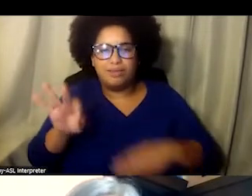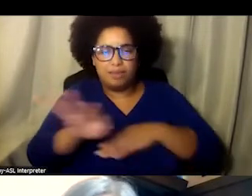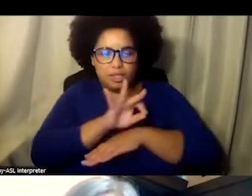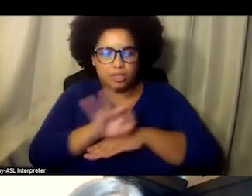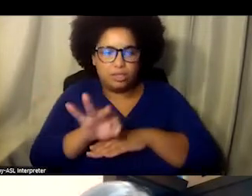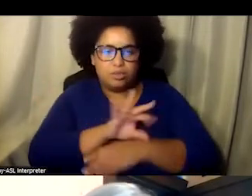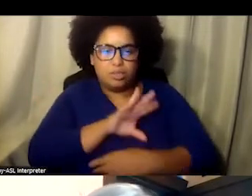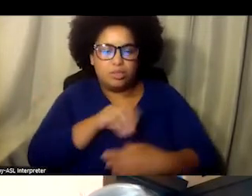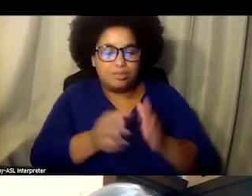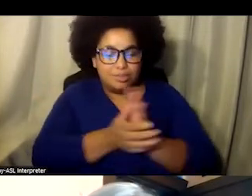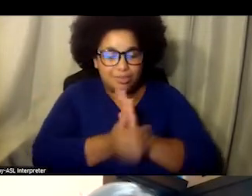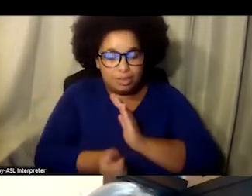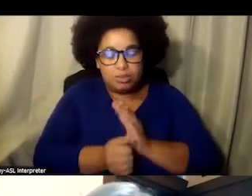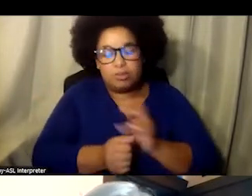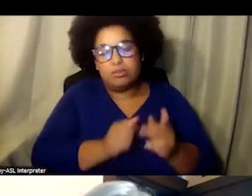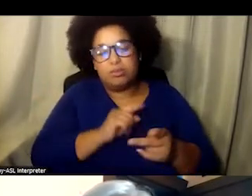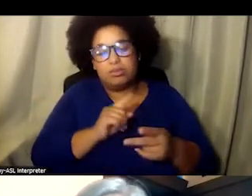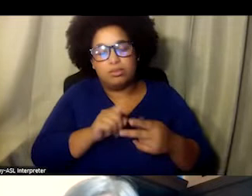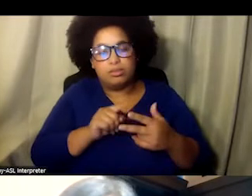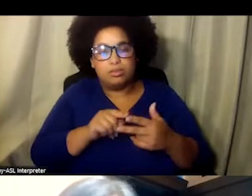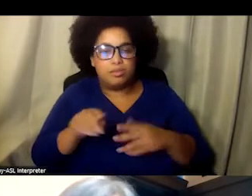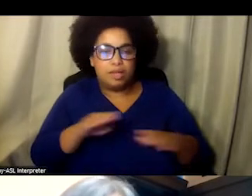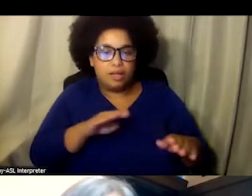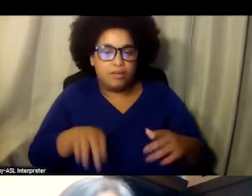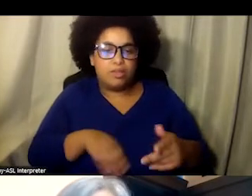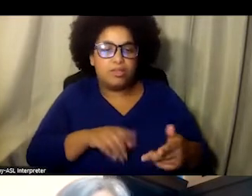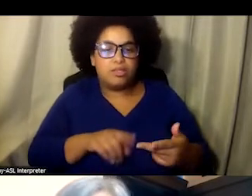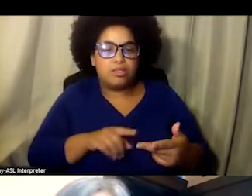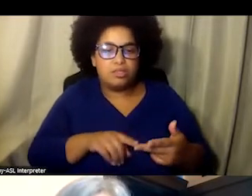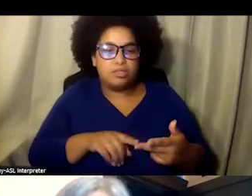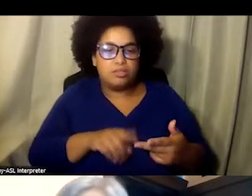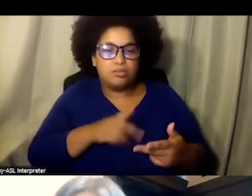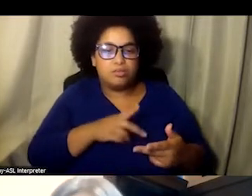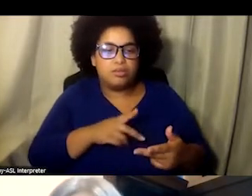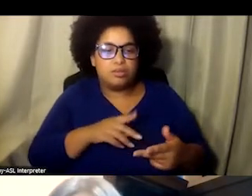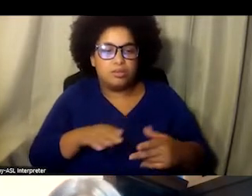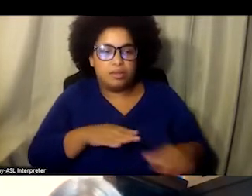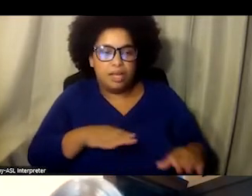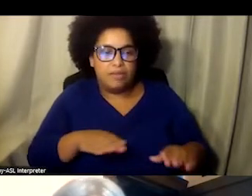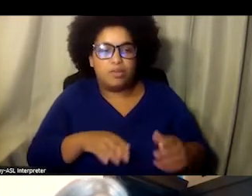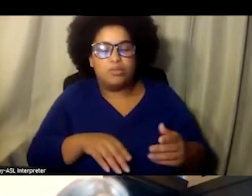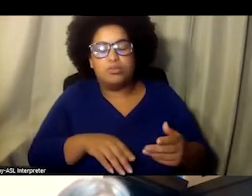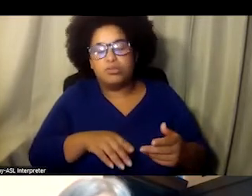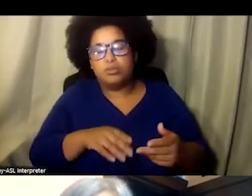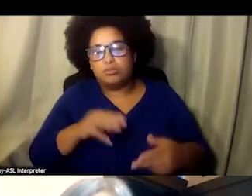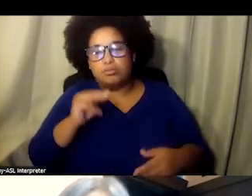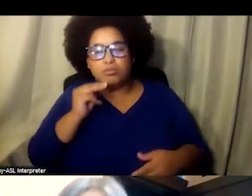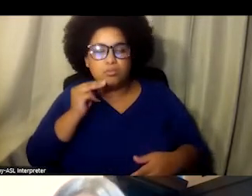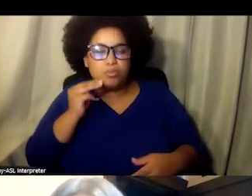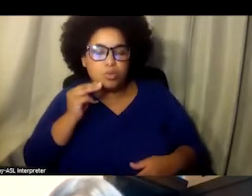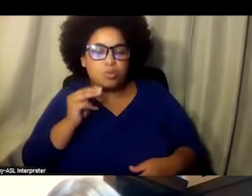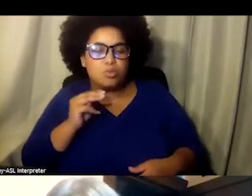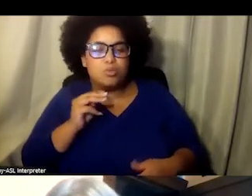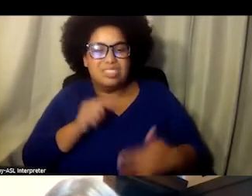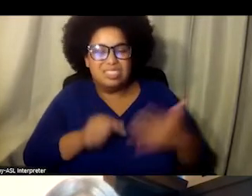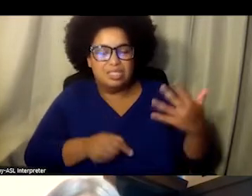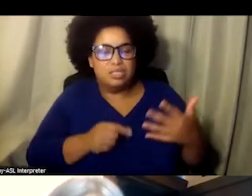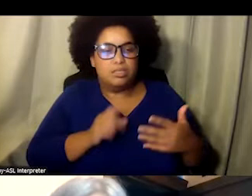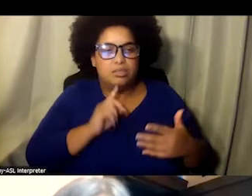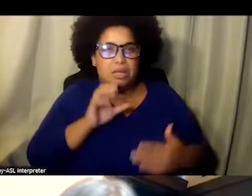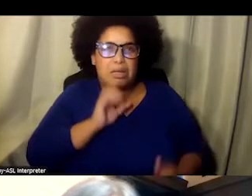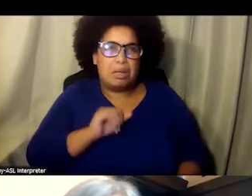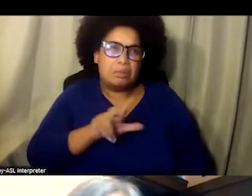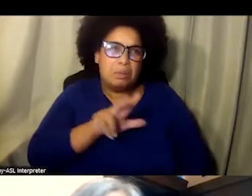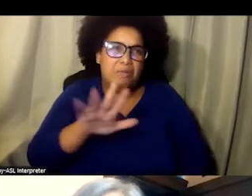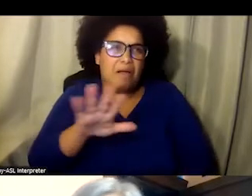includes skills, behaviors, personality, mood, and the usual memory for people with intellectual disabilities, say ideally at age